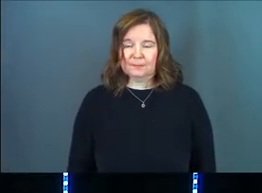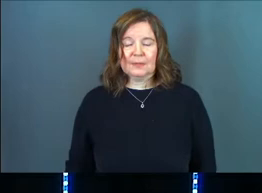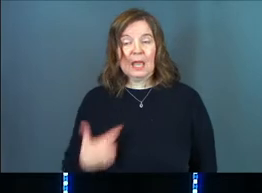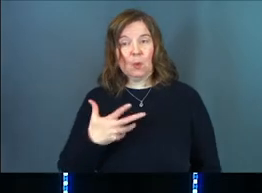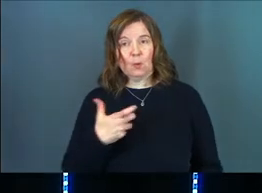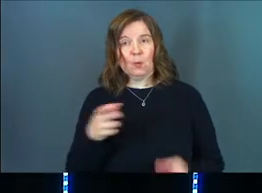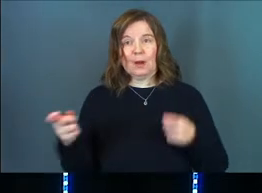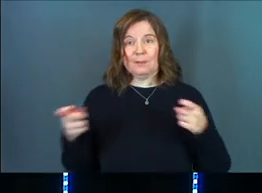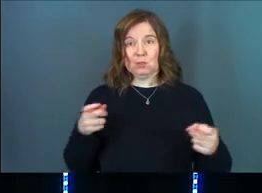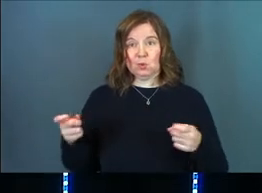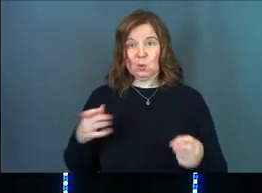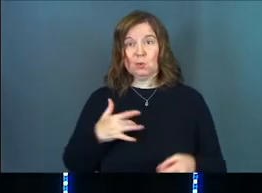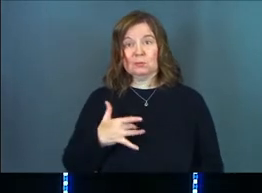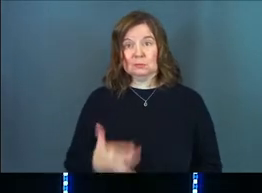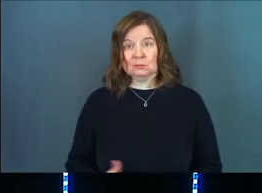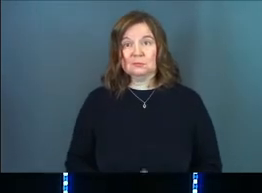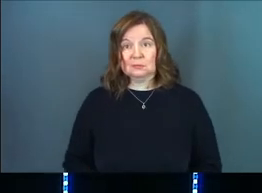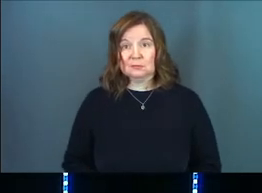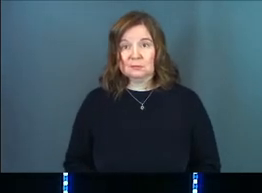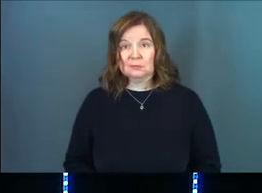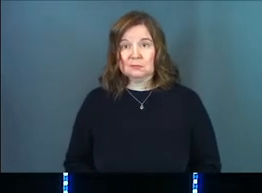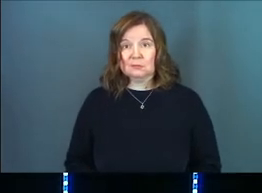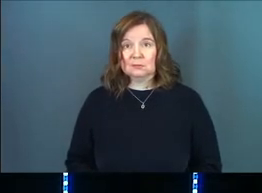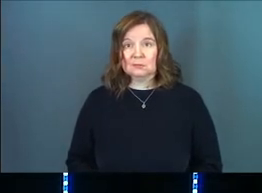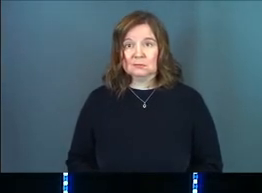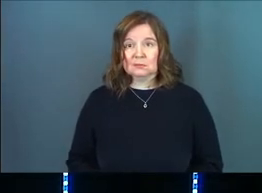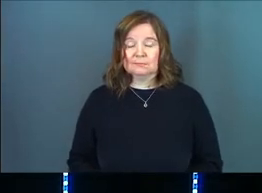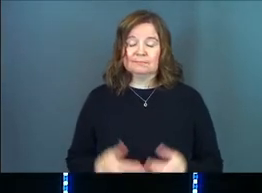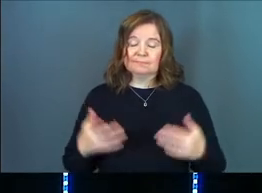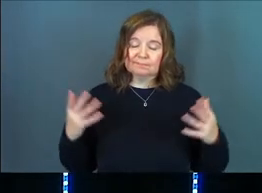And we want to be in control.